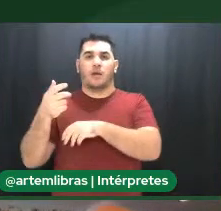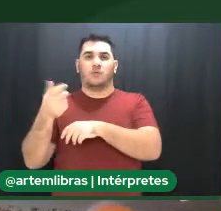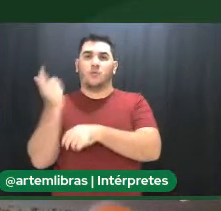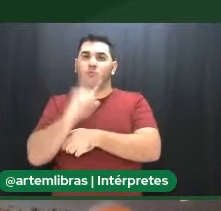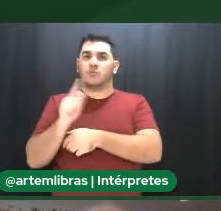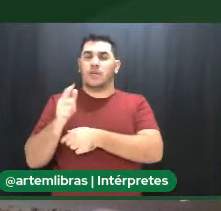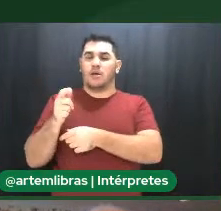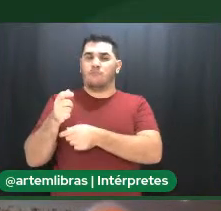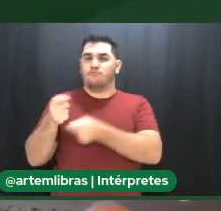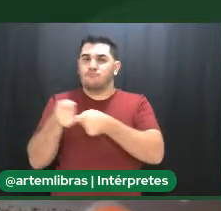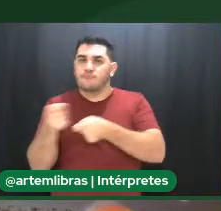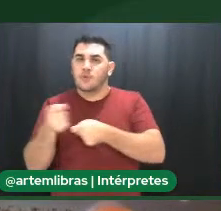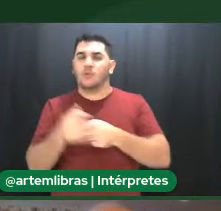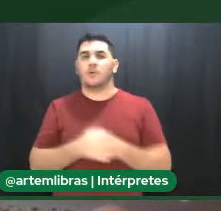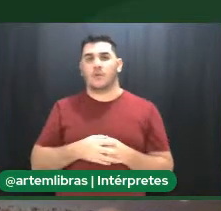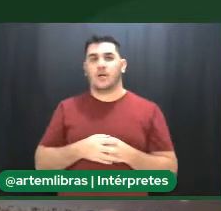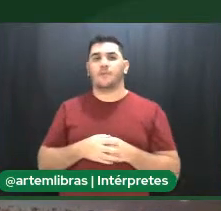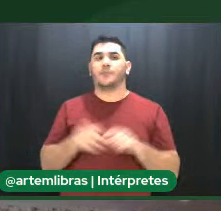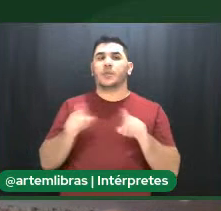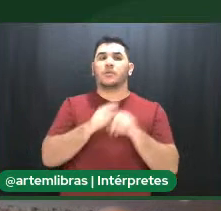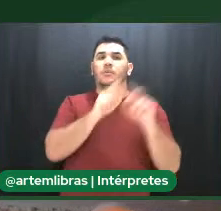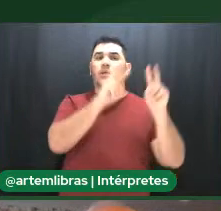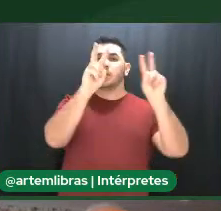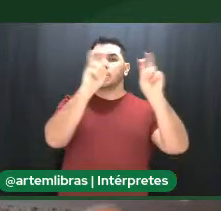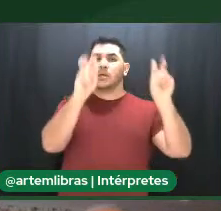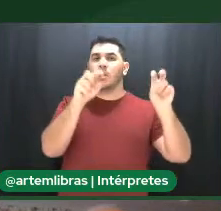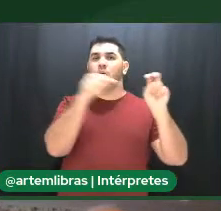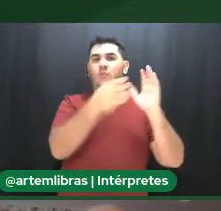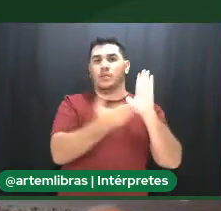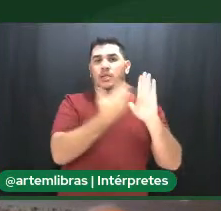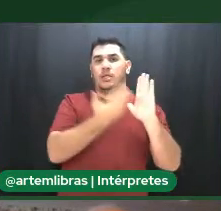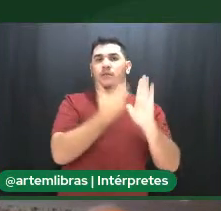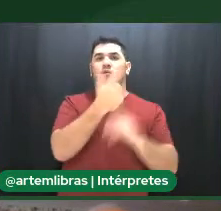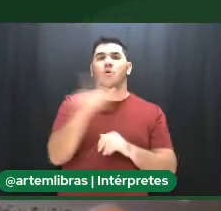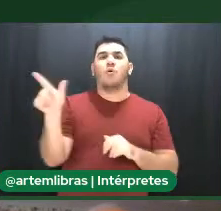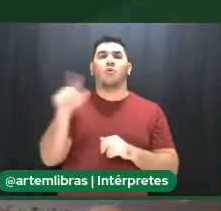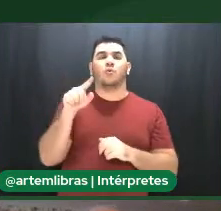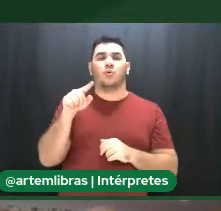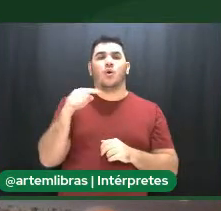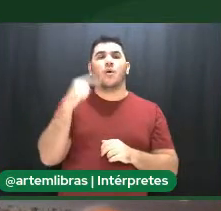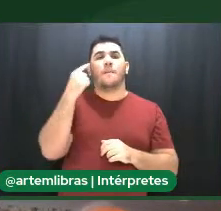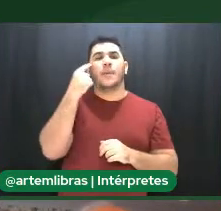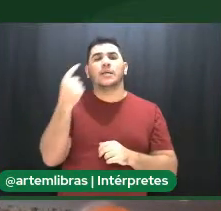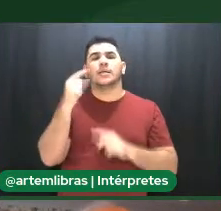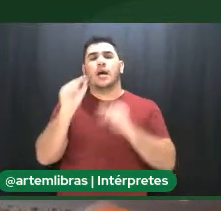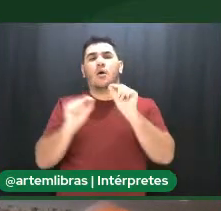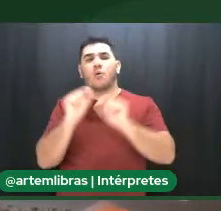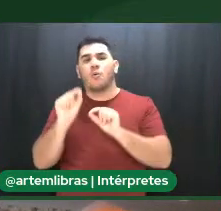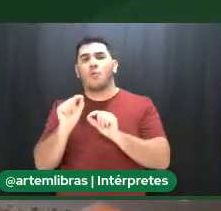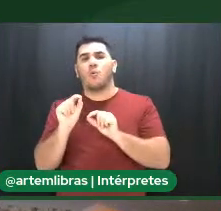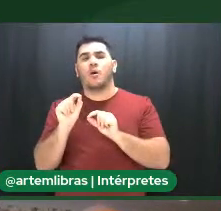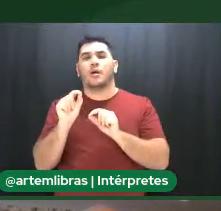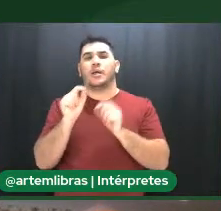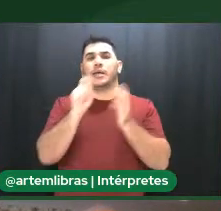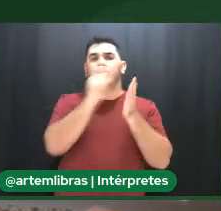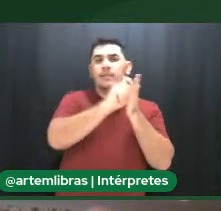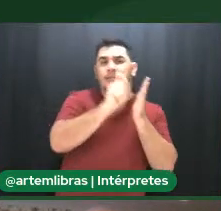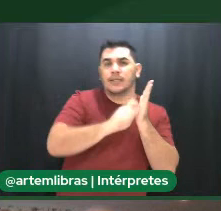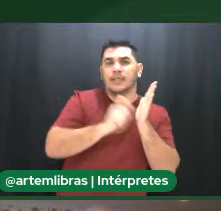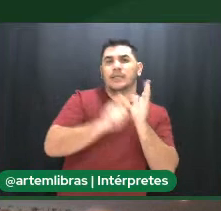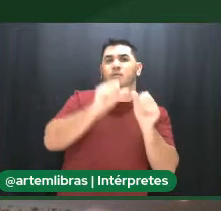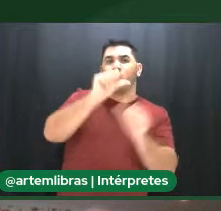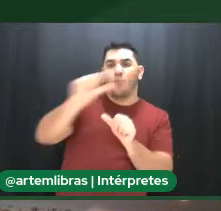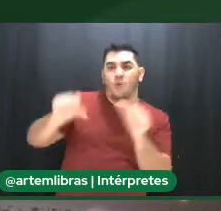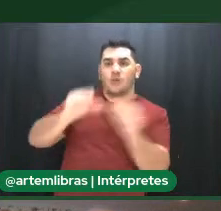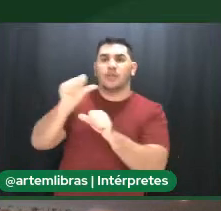began to change my way of thinking and writing and the language I was using. And that section of the book